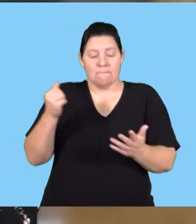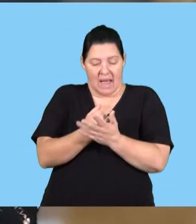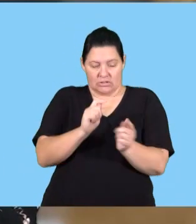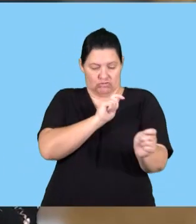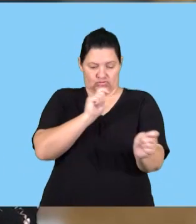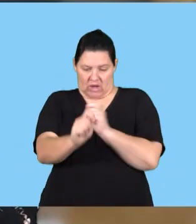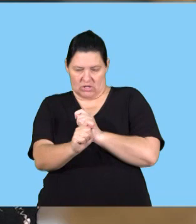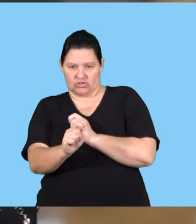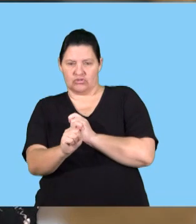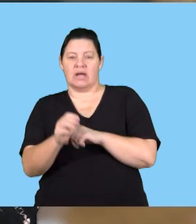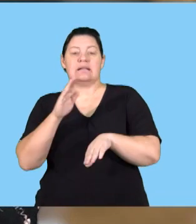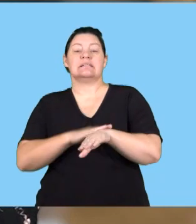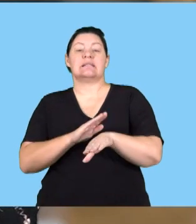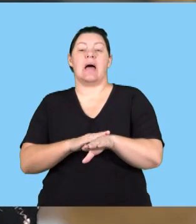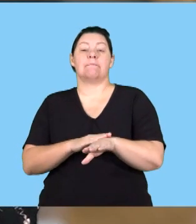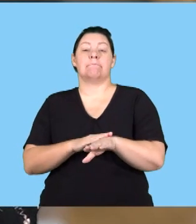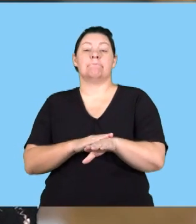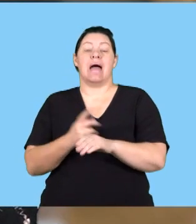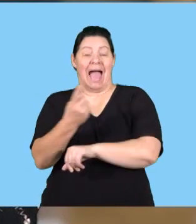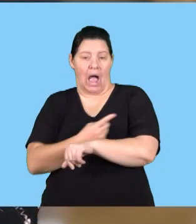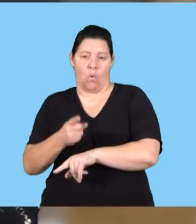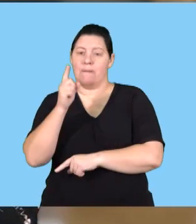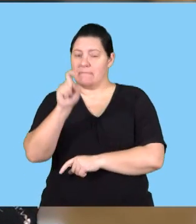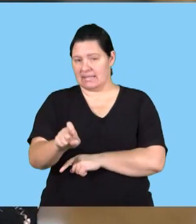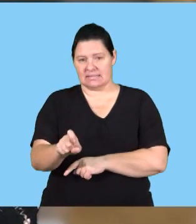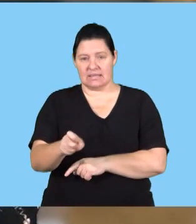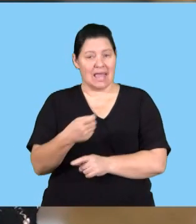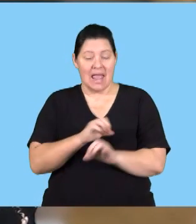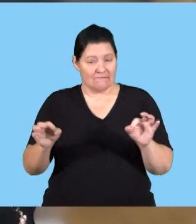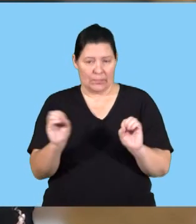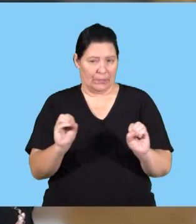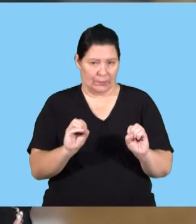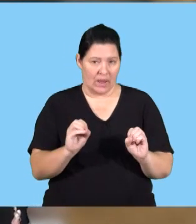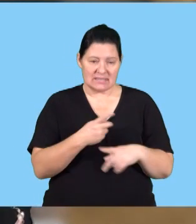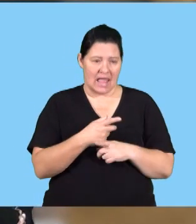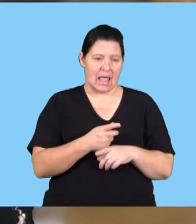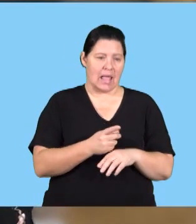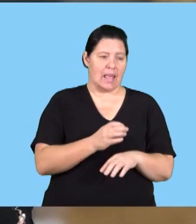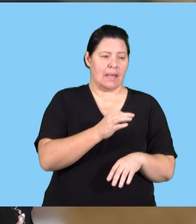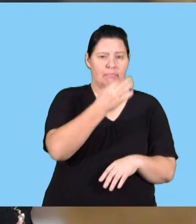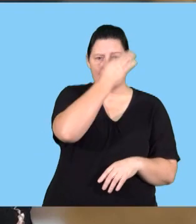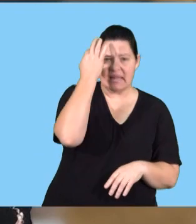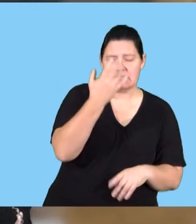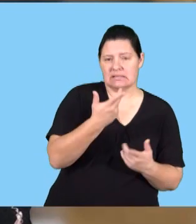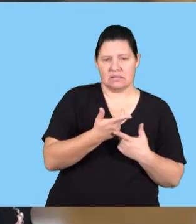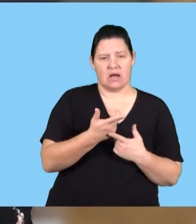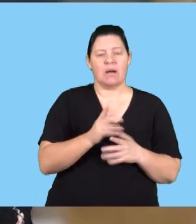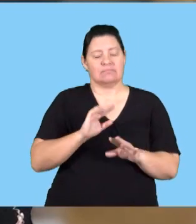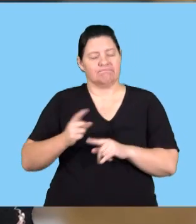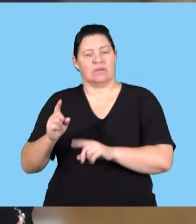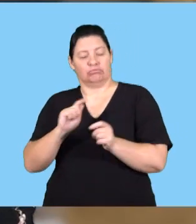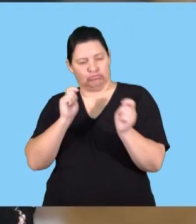you convert your time to hours if it's not converted. And your distance is always converted to kilometers as